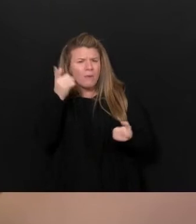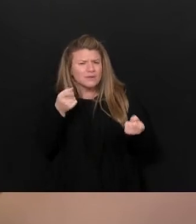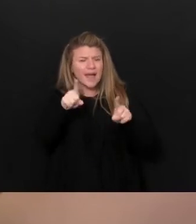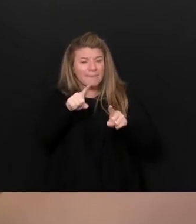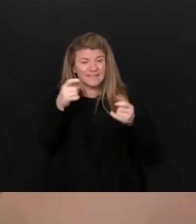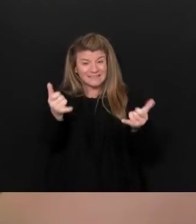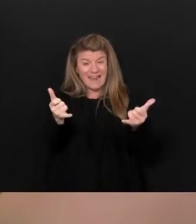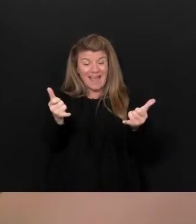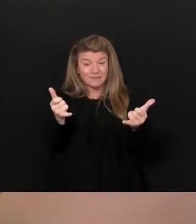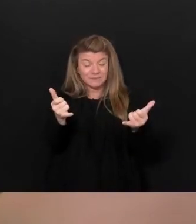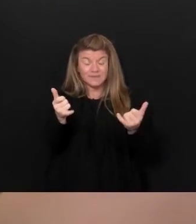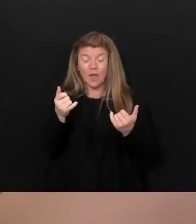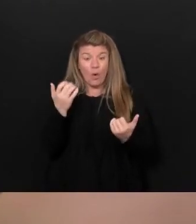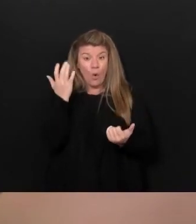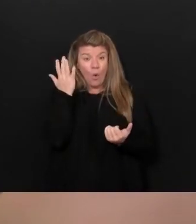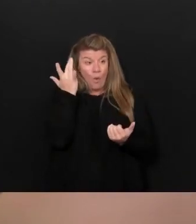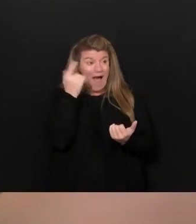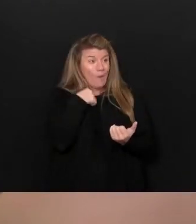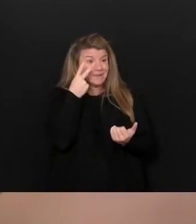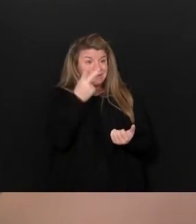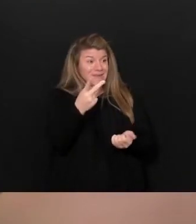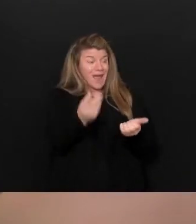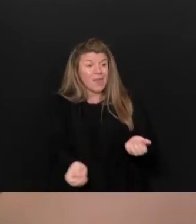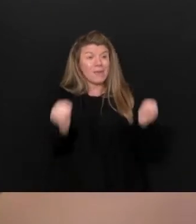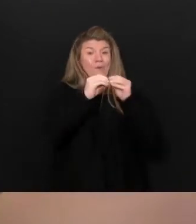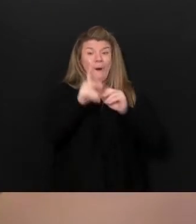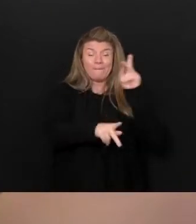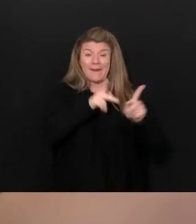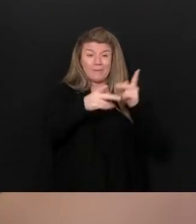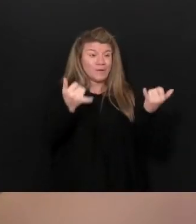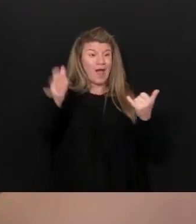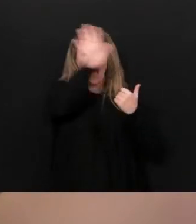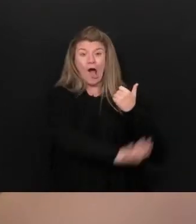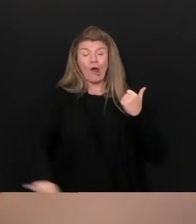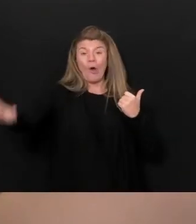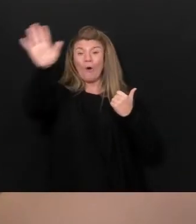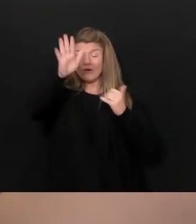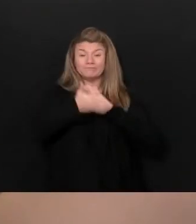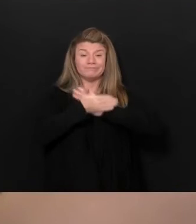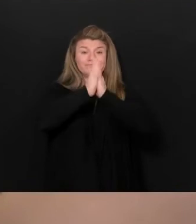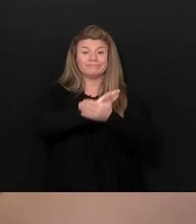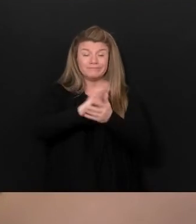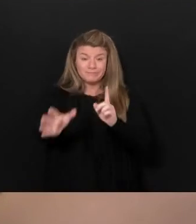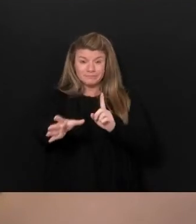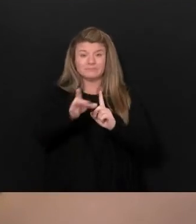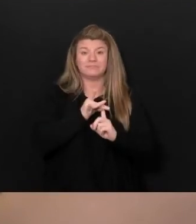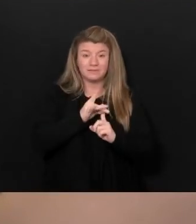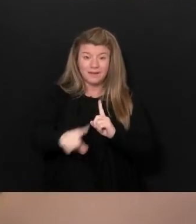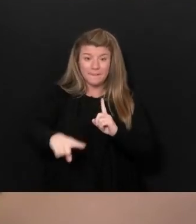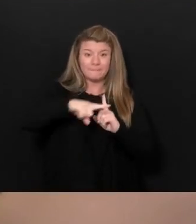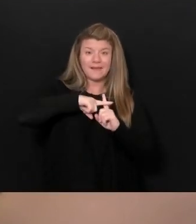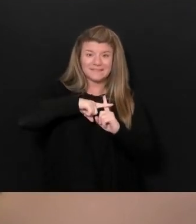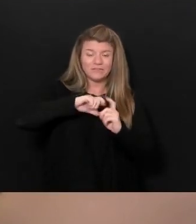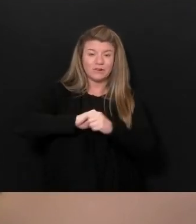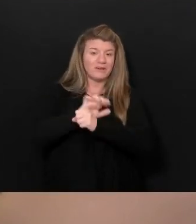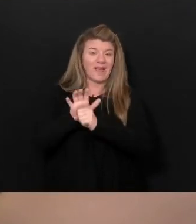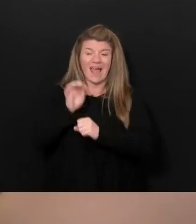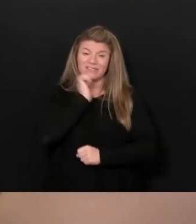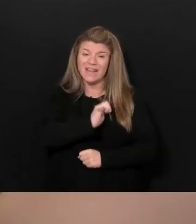know today more people in America, more people in West Virginia are being found to be positive on a